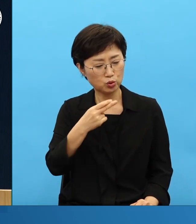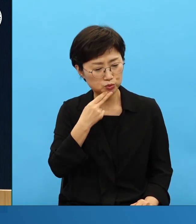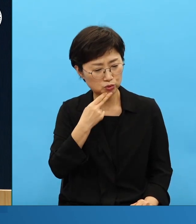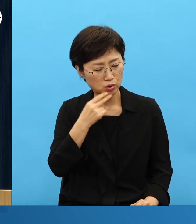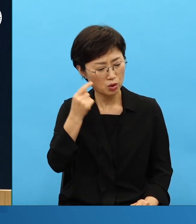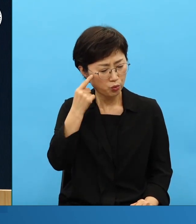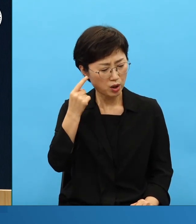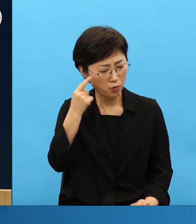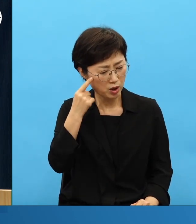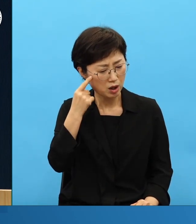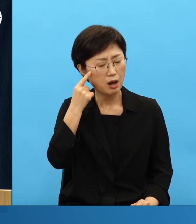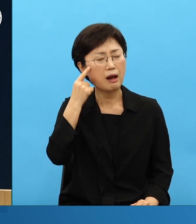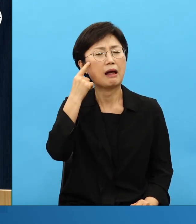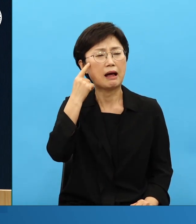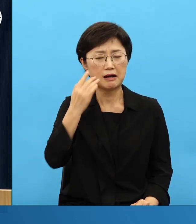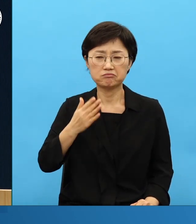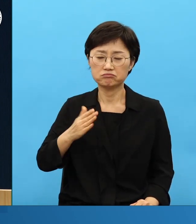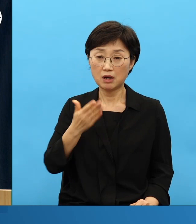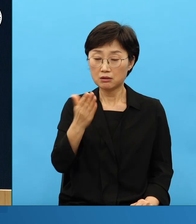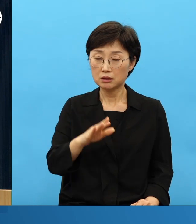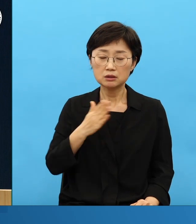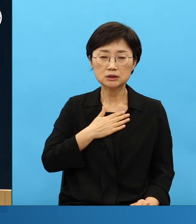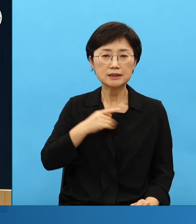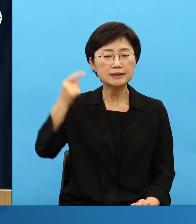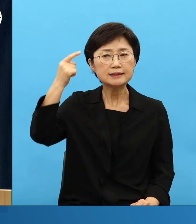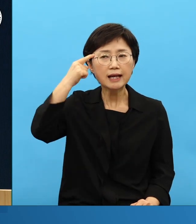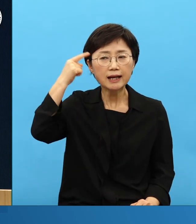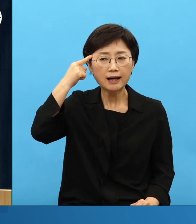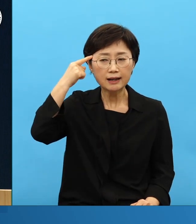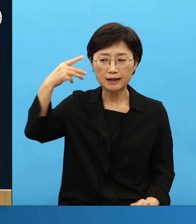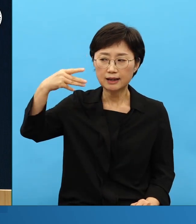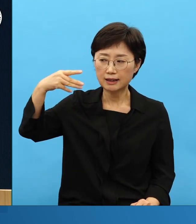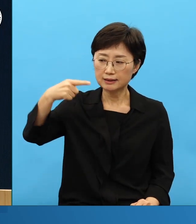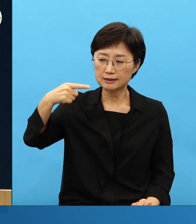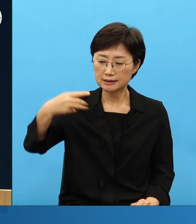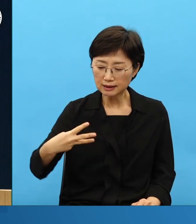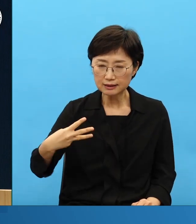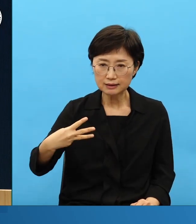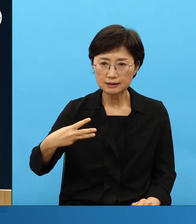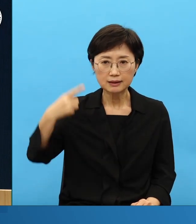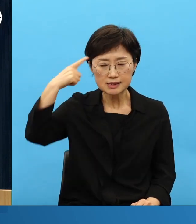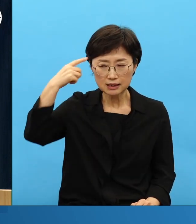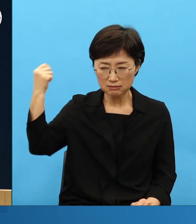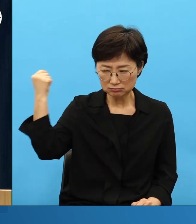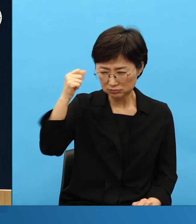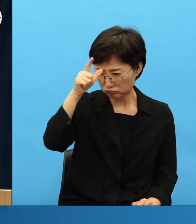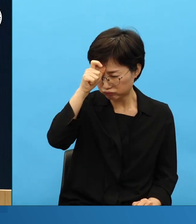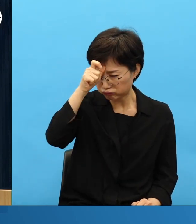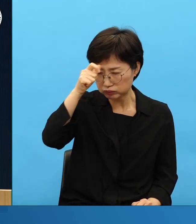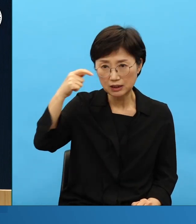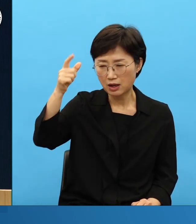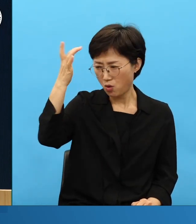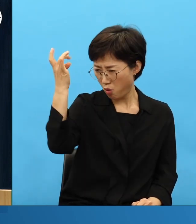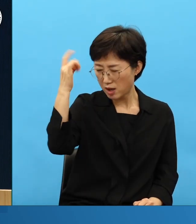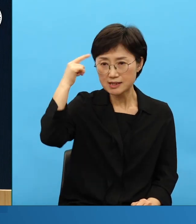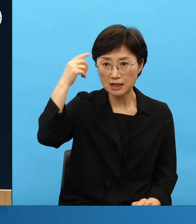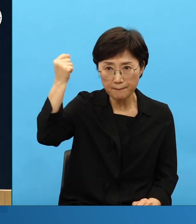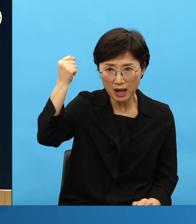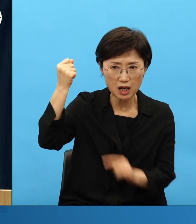Why is it that we're children of God and yet we simply don't have the funds to operate our church? I broke through that frame.